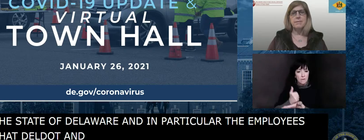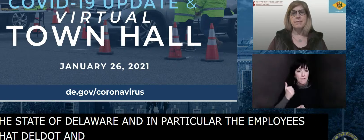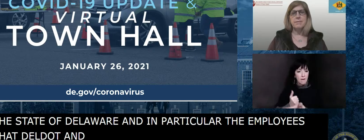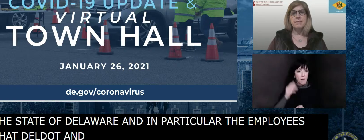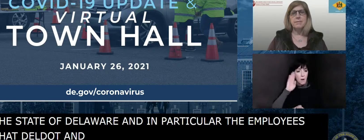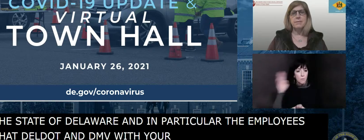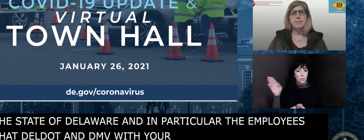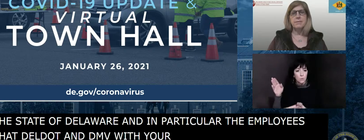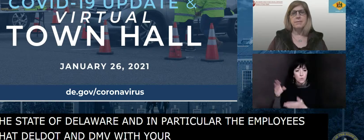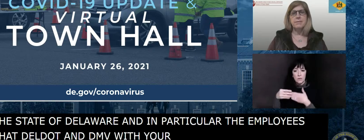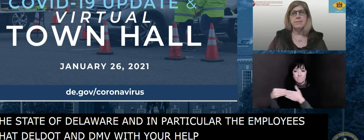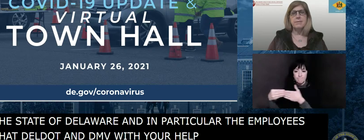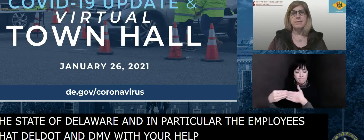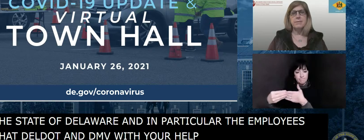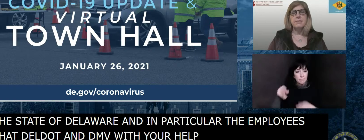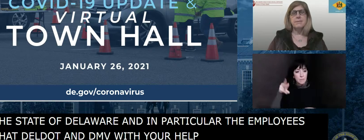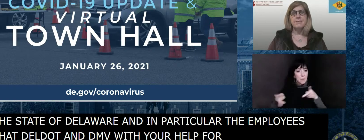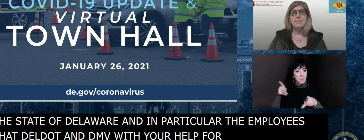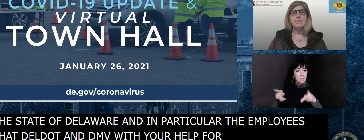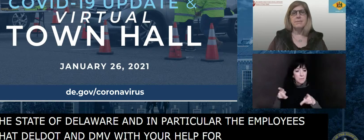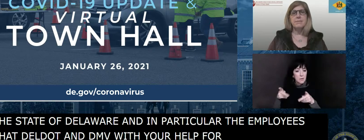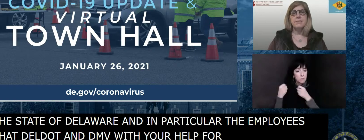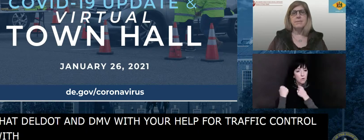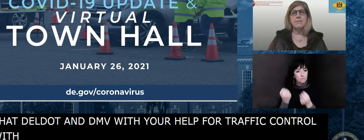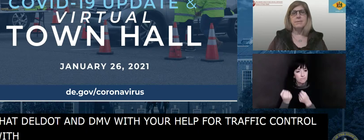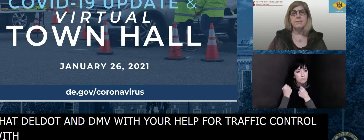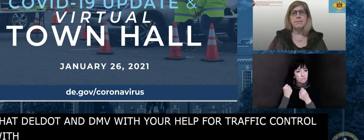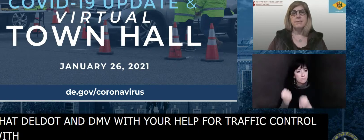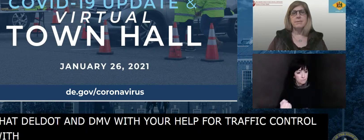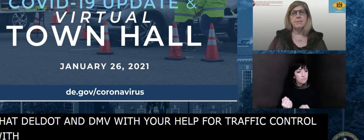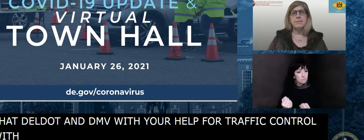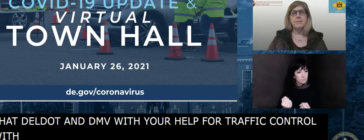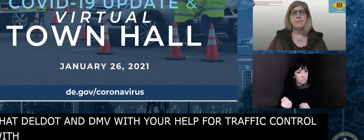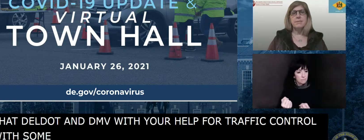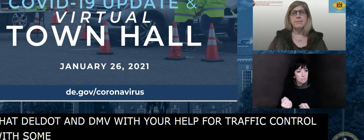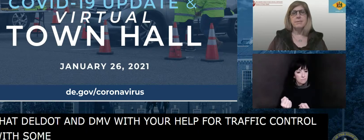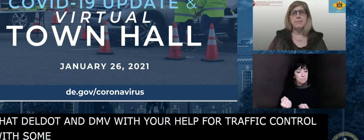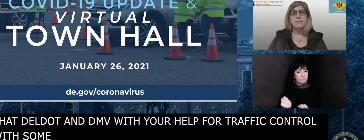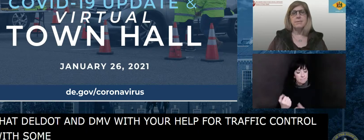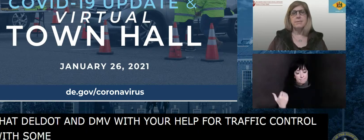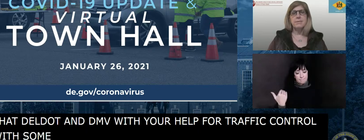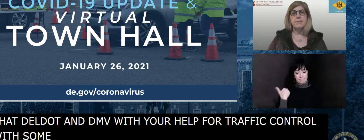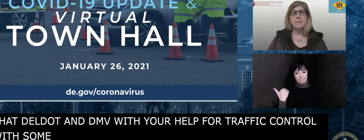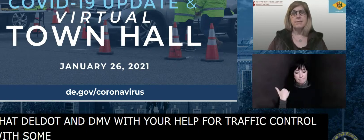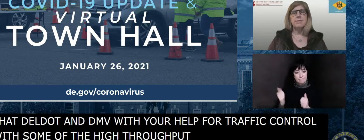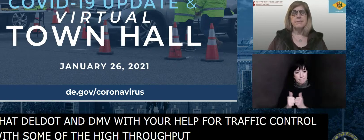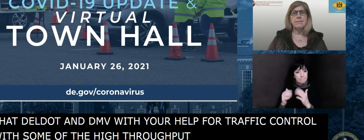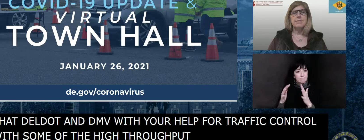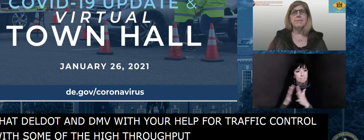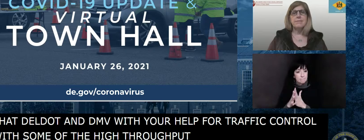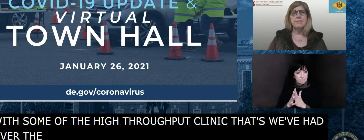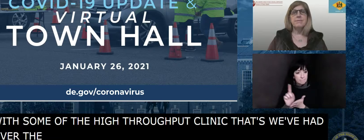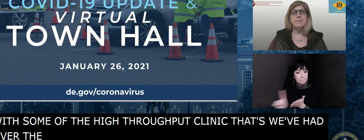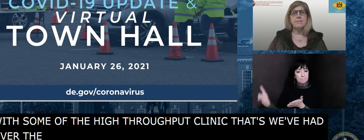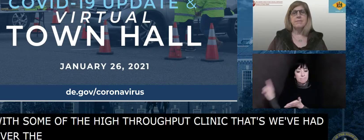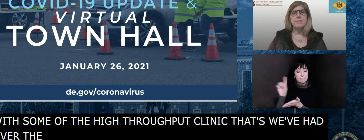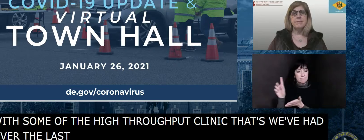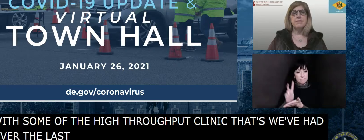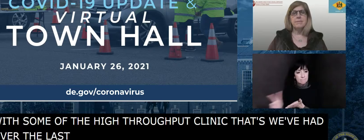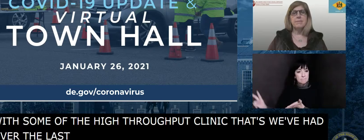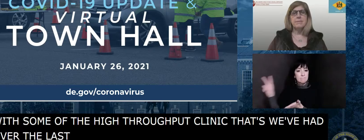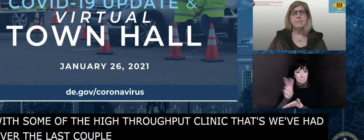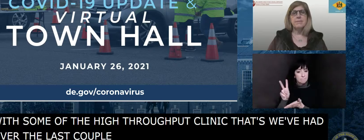with some of the high throughput clinics that we've had over the last couple of weeks in what we've called the